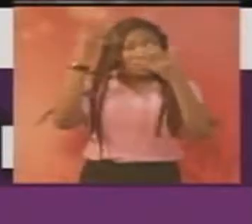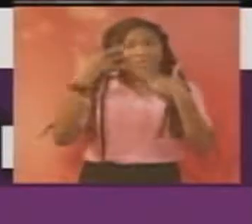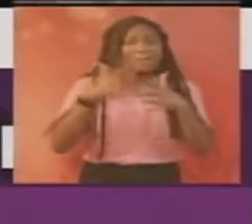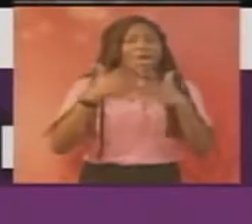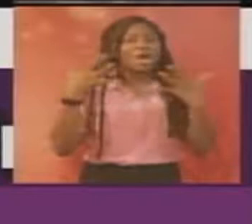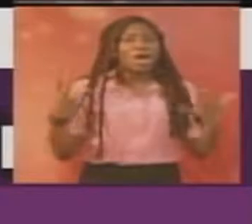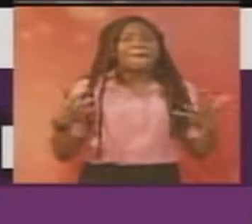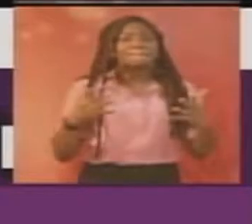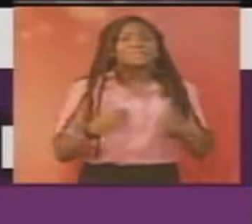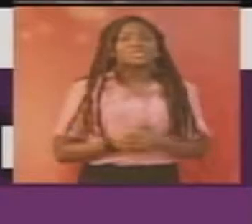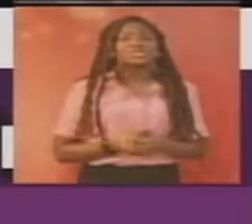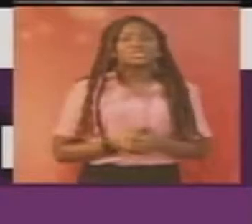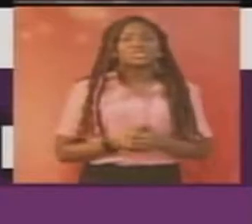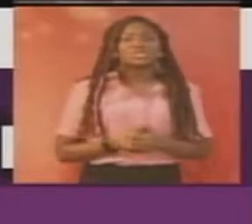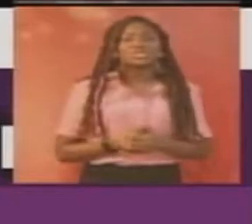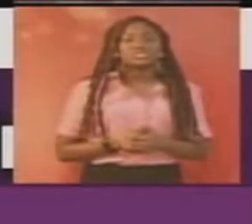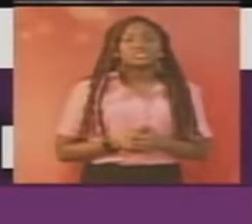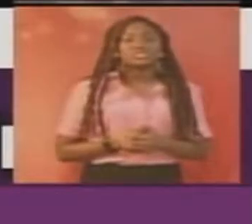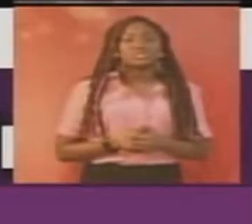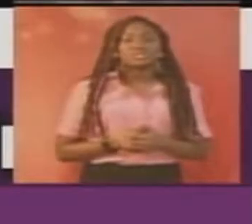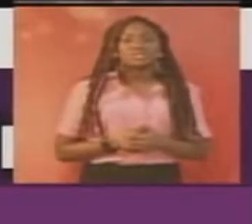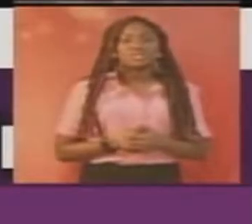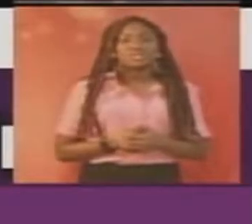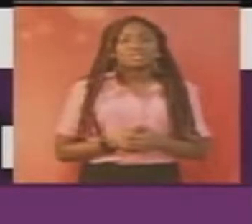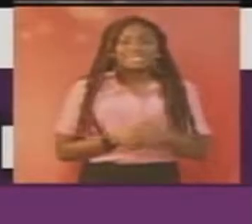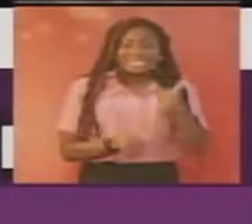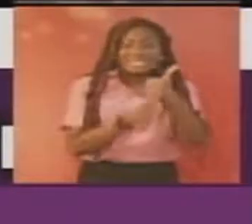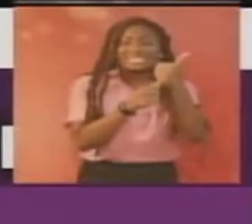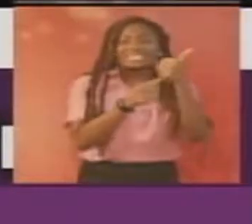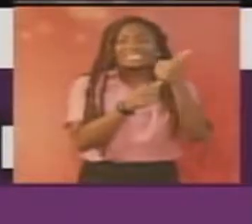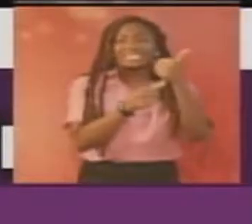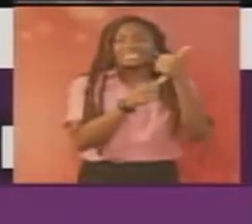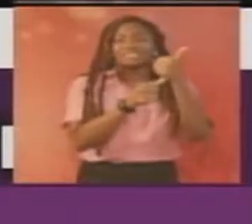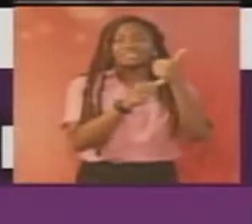foreign aid Trinidad and Tobago has actually received